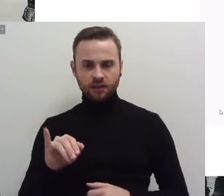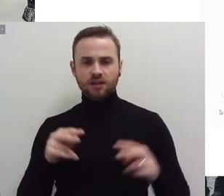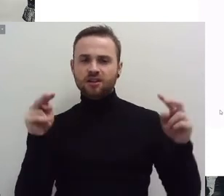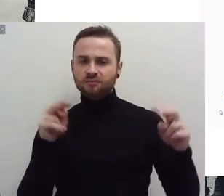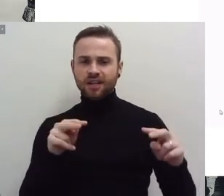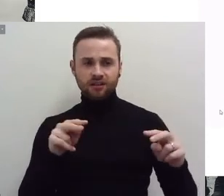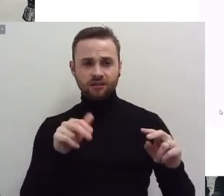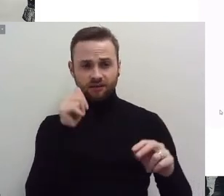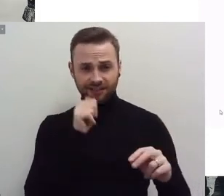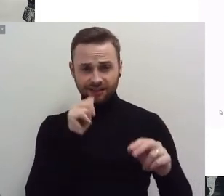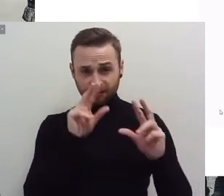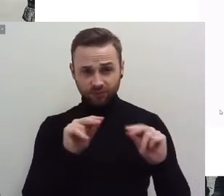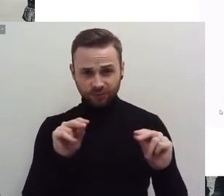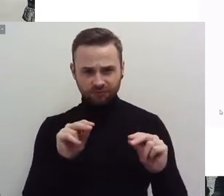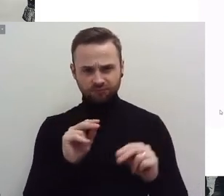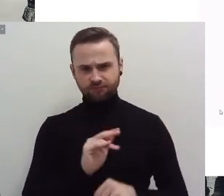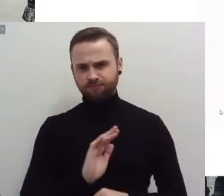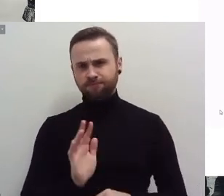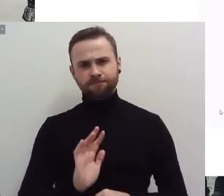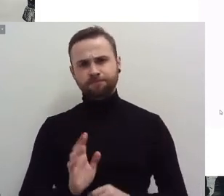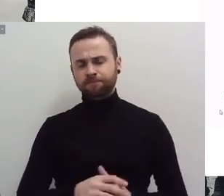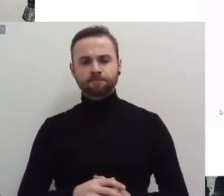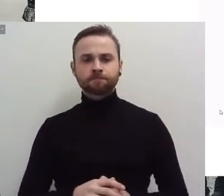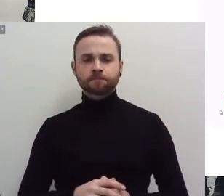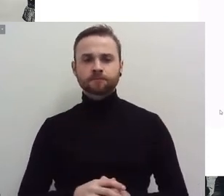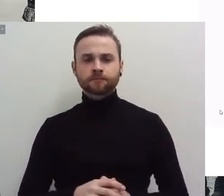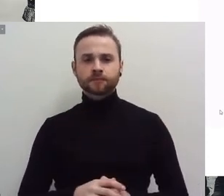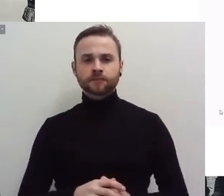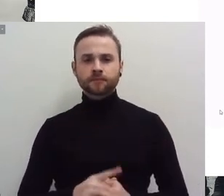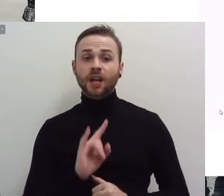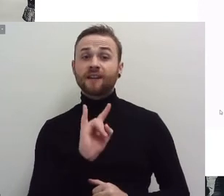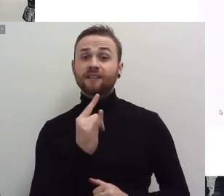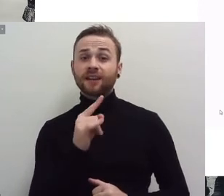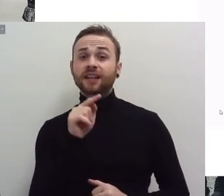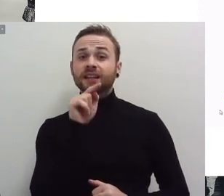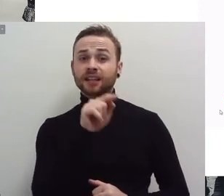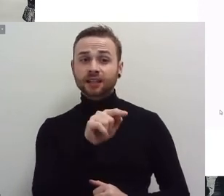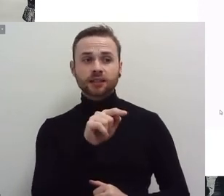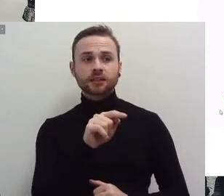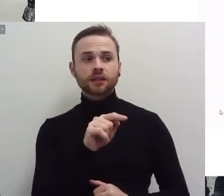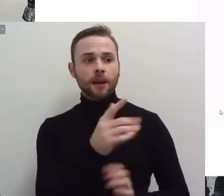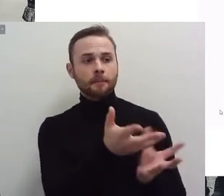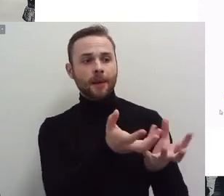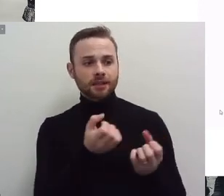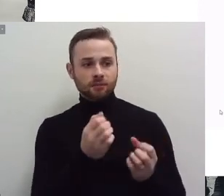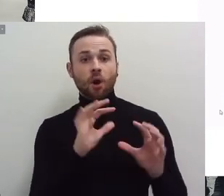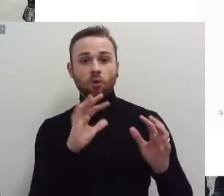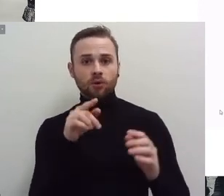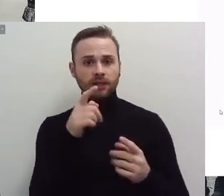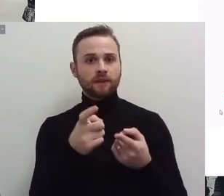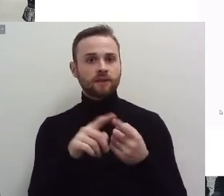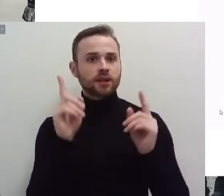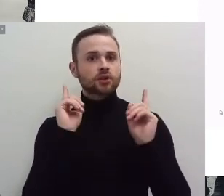child. So unfortunately, some alternative care units and some foster care families have not